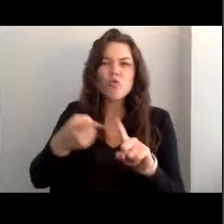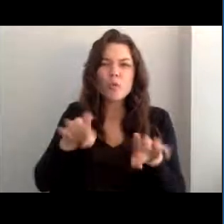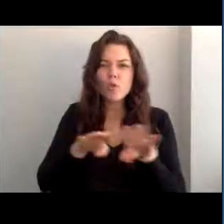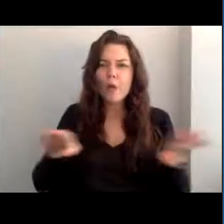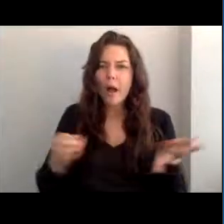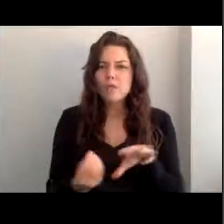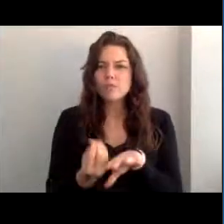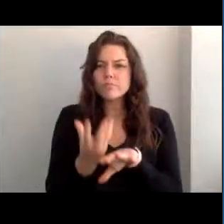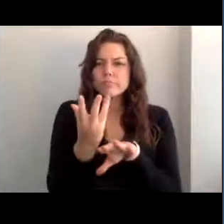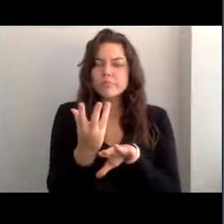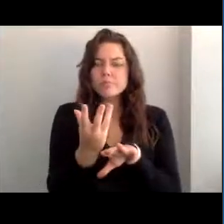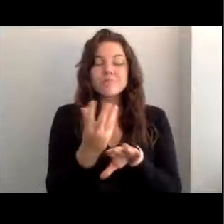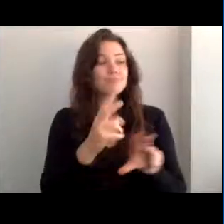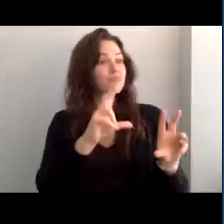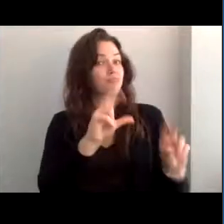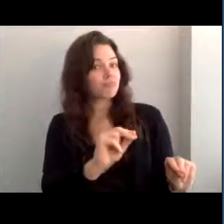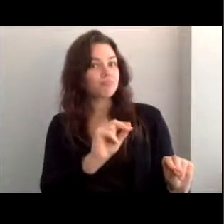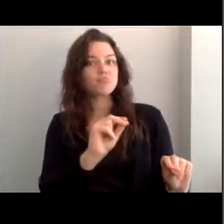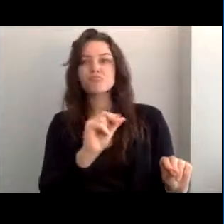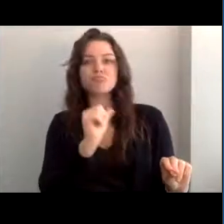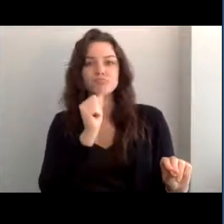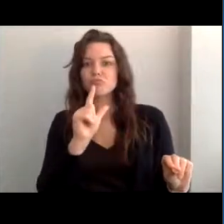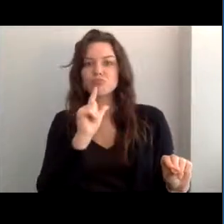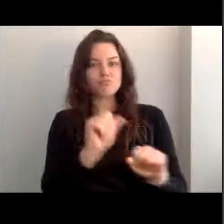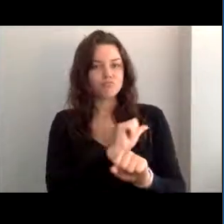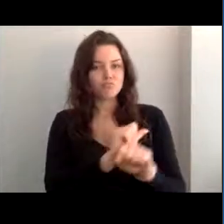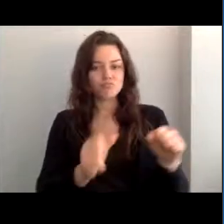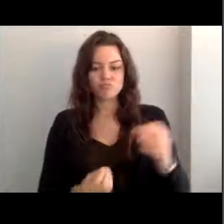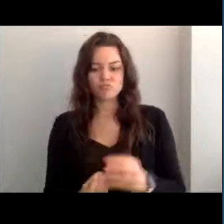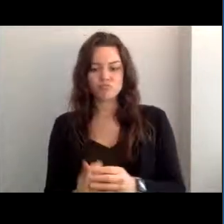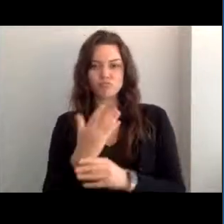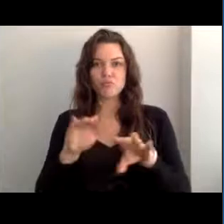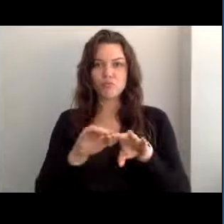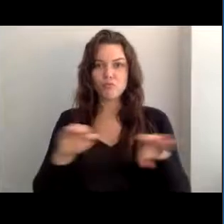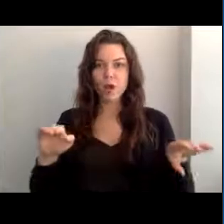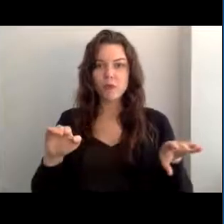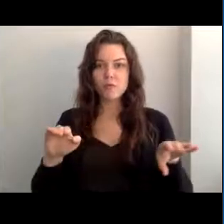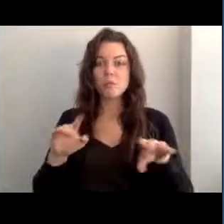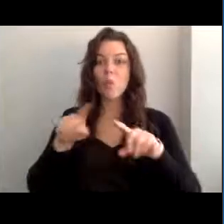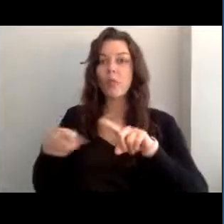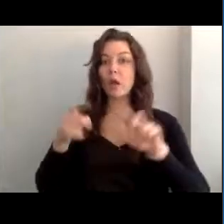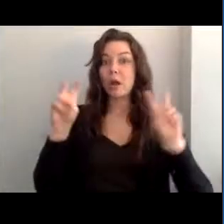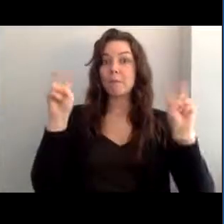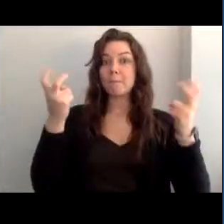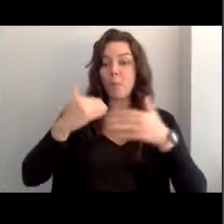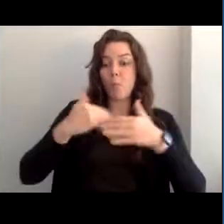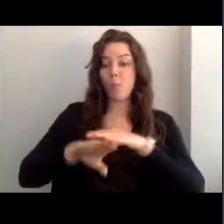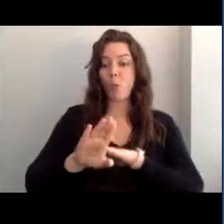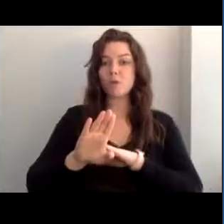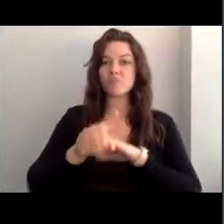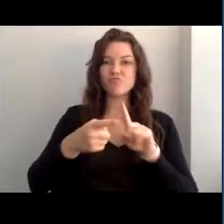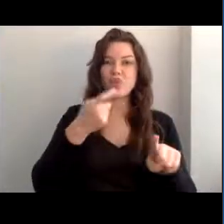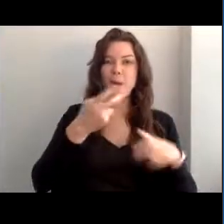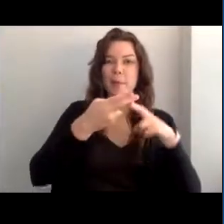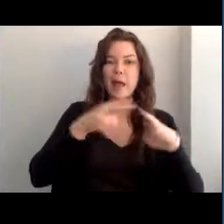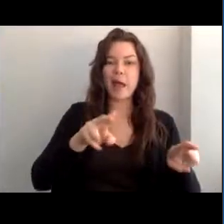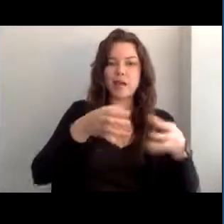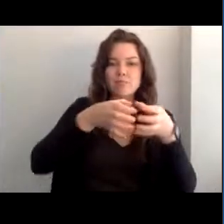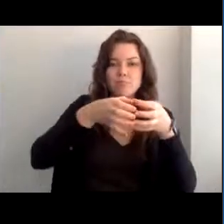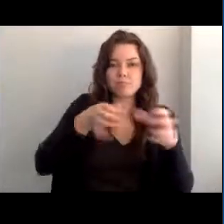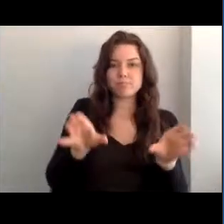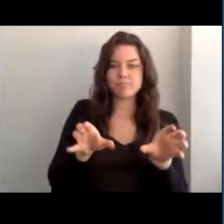They don't actually grow from the ground. When they're born, so to speak, they hatch out of an egg into a little larvae that is a